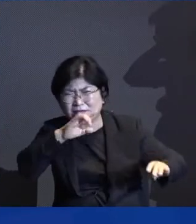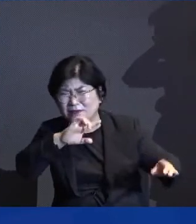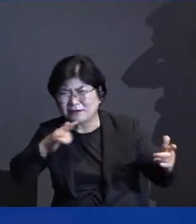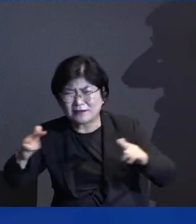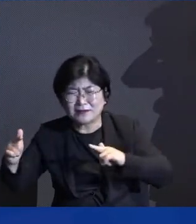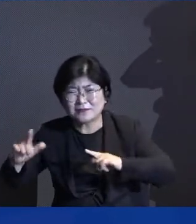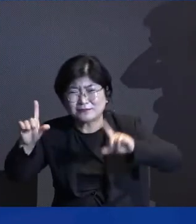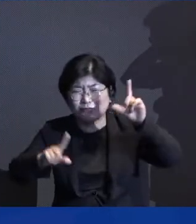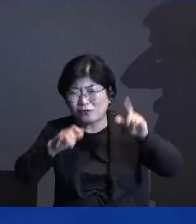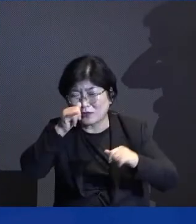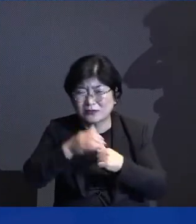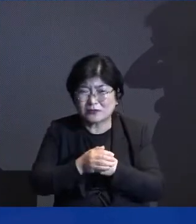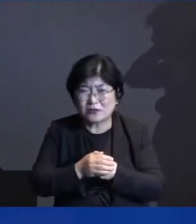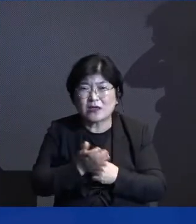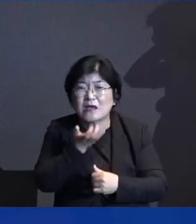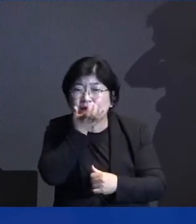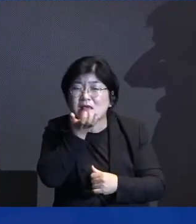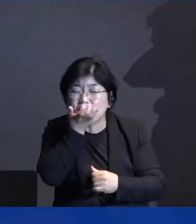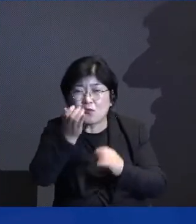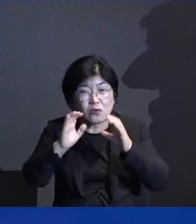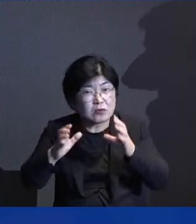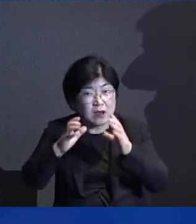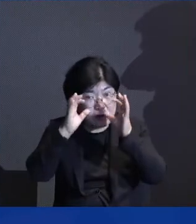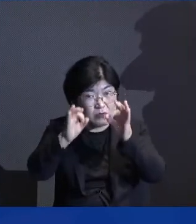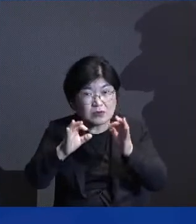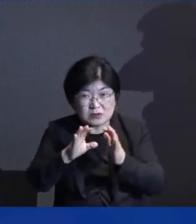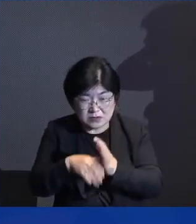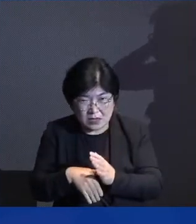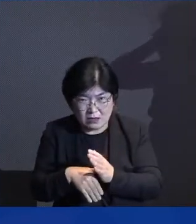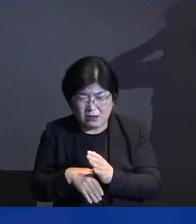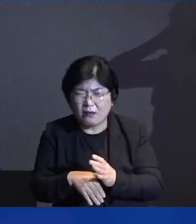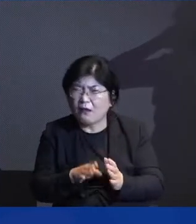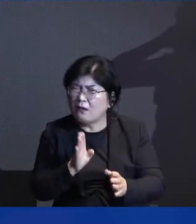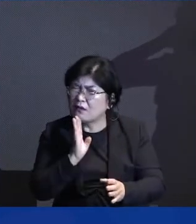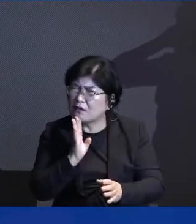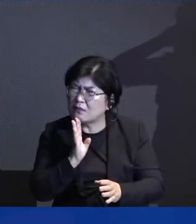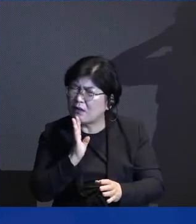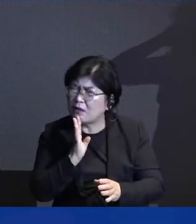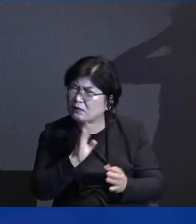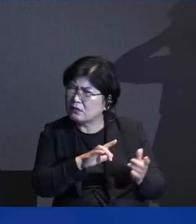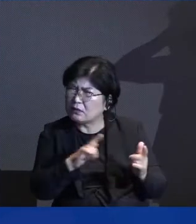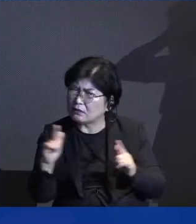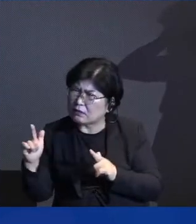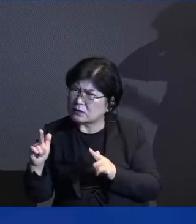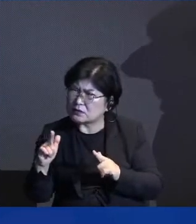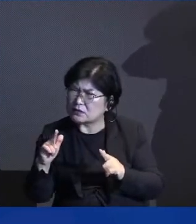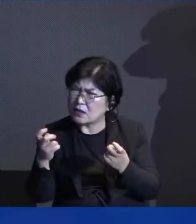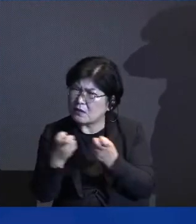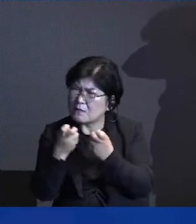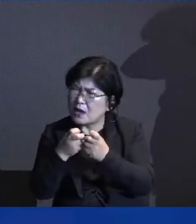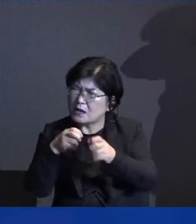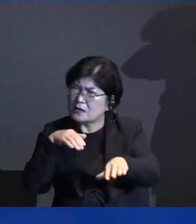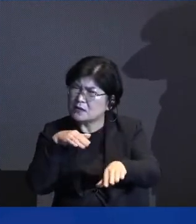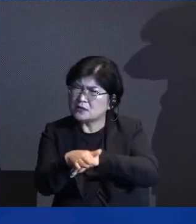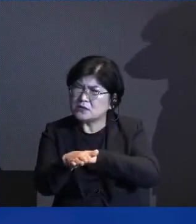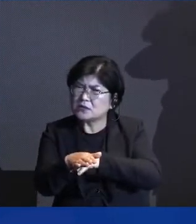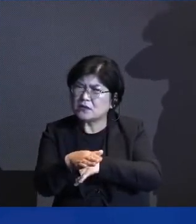Republic, you are expected in a different way when you get aged. And due